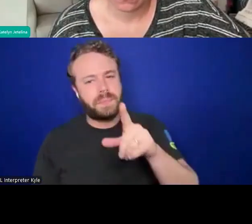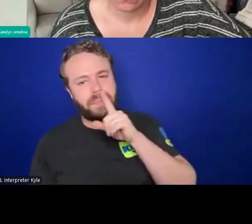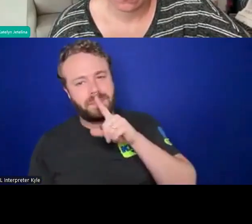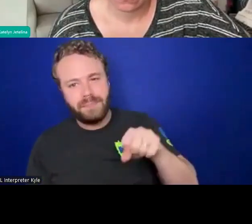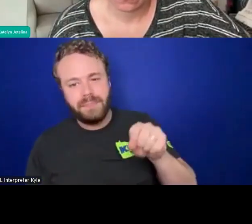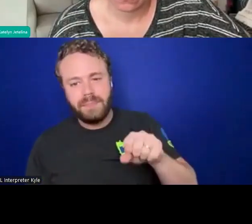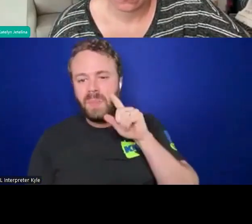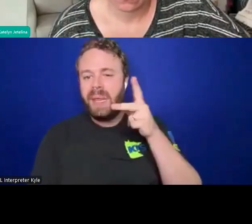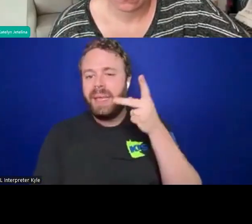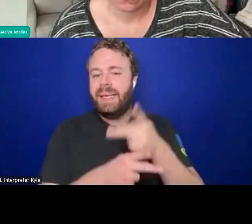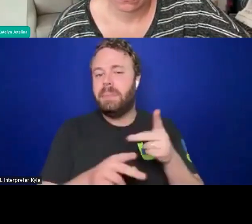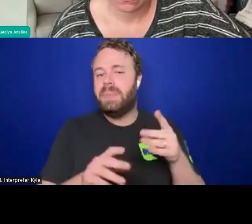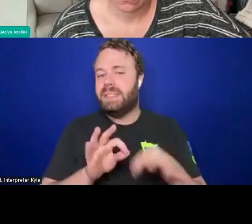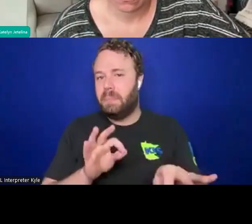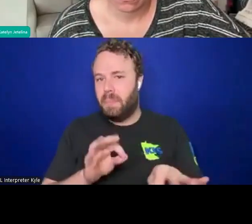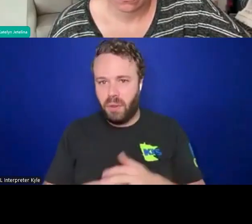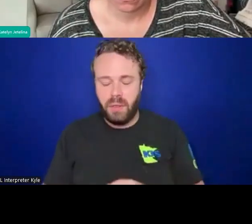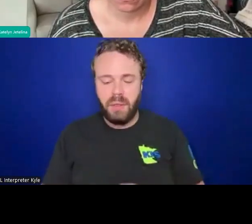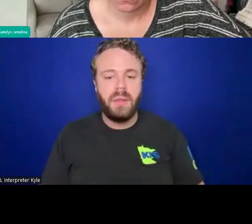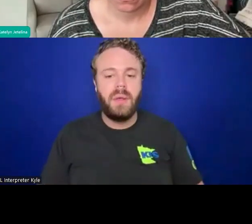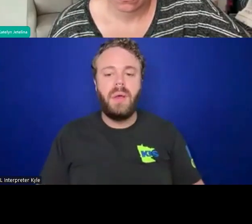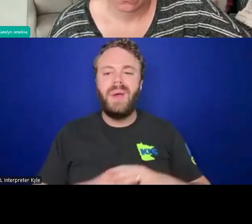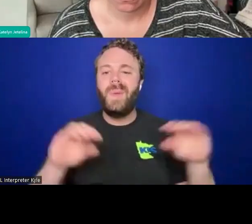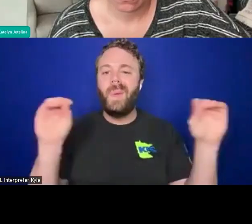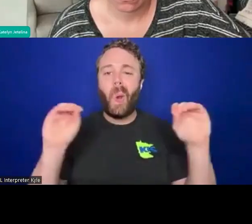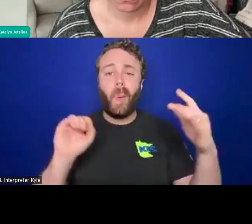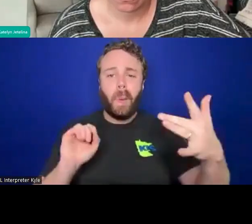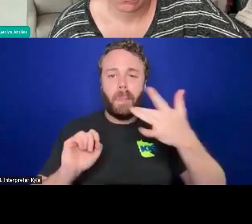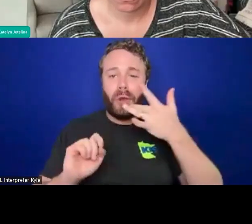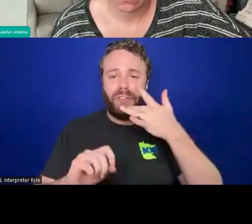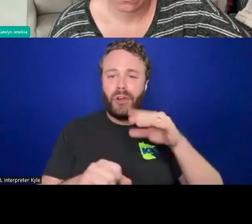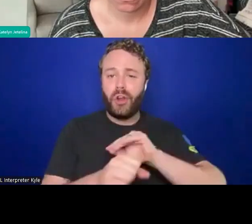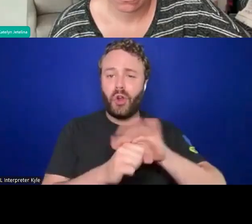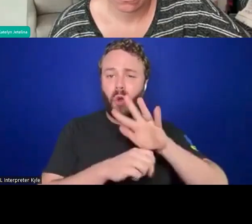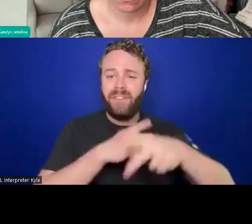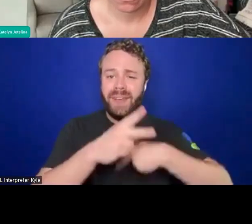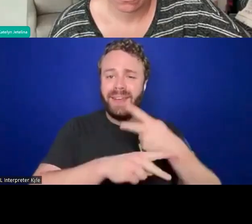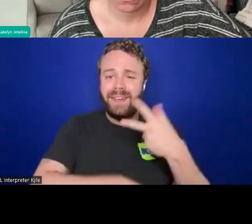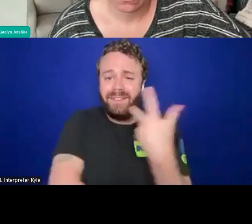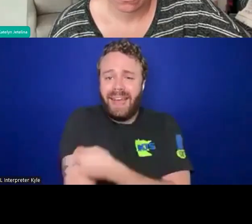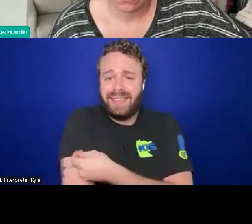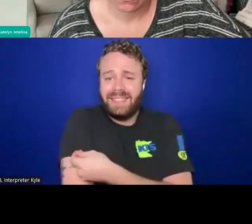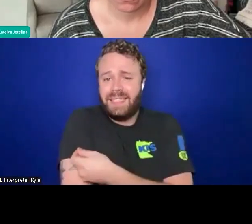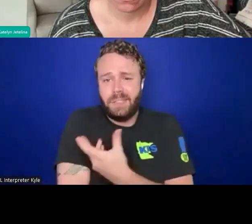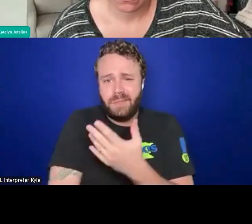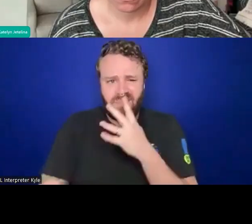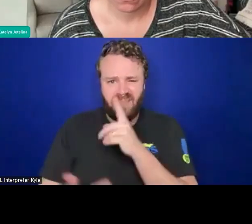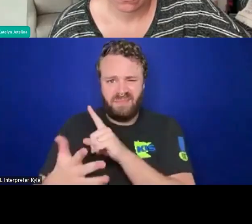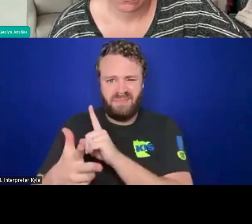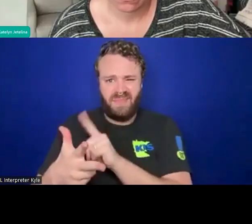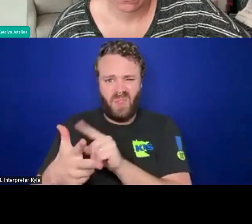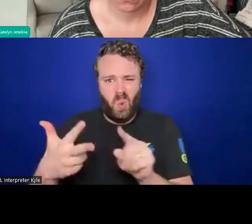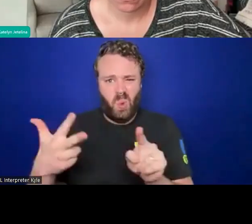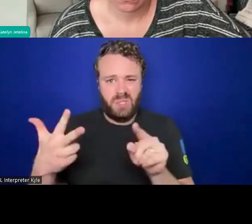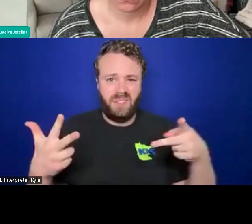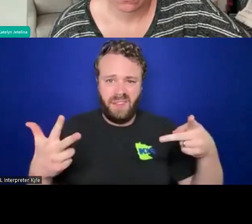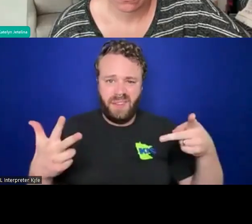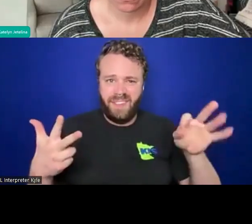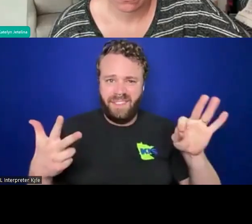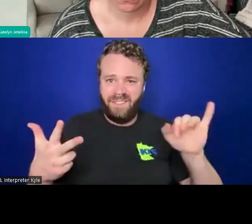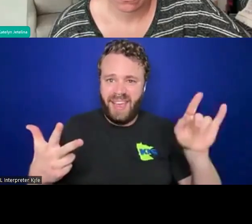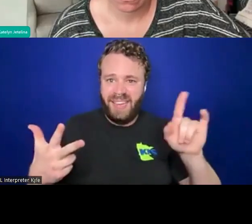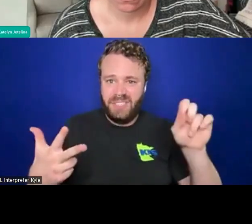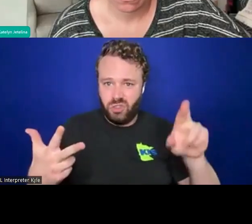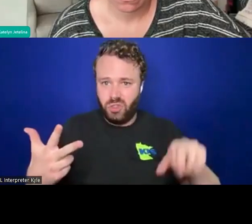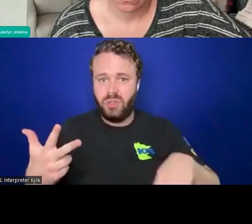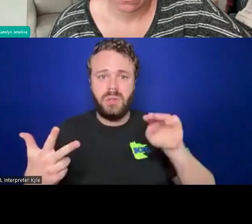simple, there is not a preferred COVID-19 vaccine across those three, so Pfizer, Moderna, and